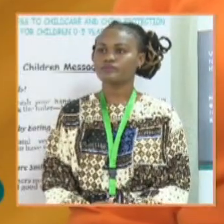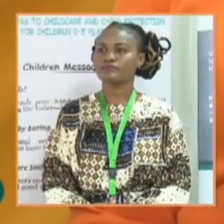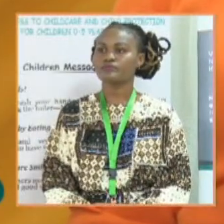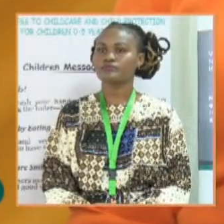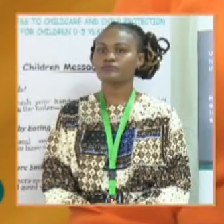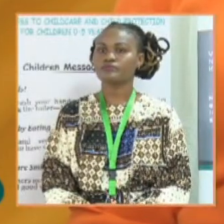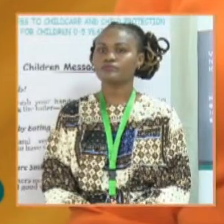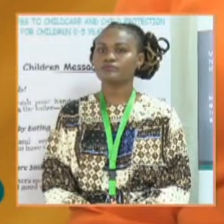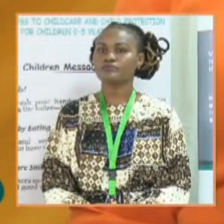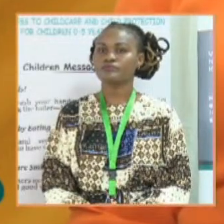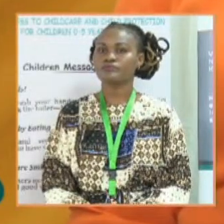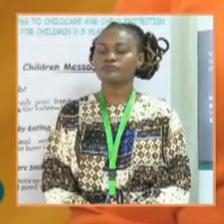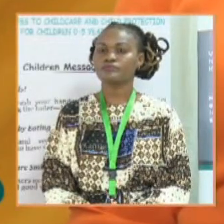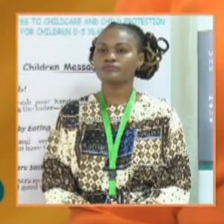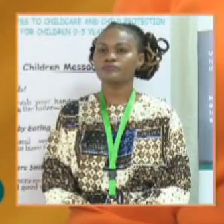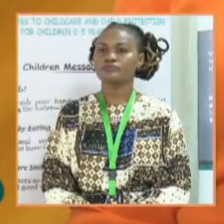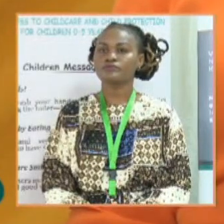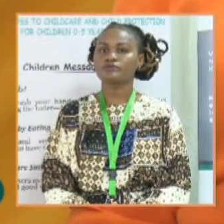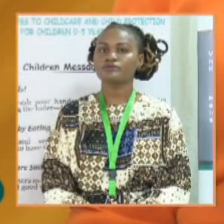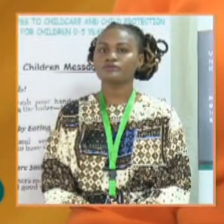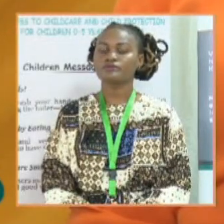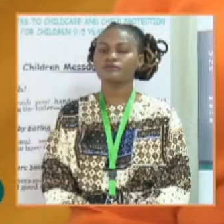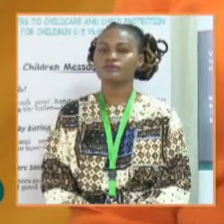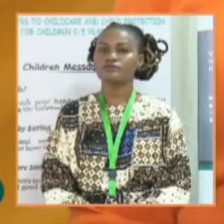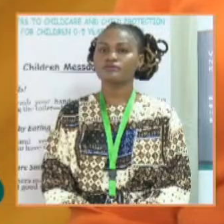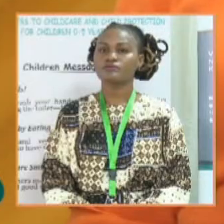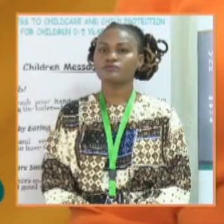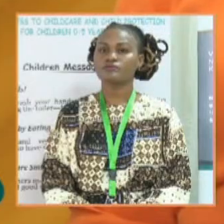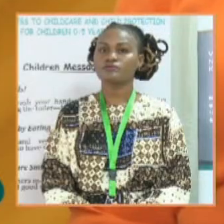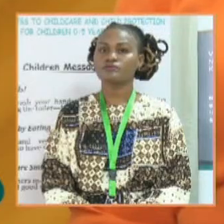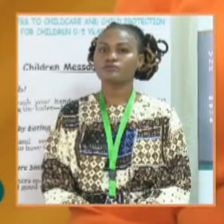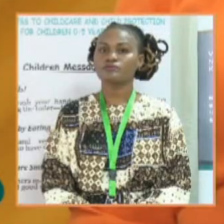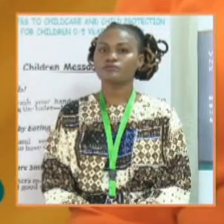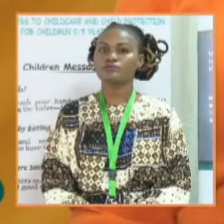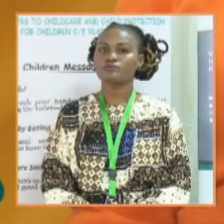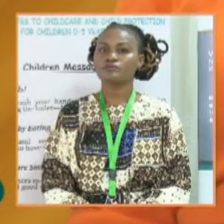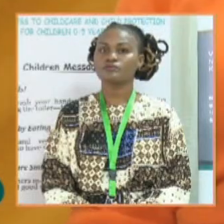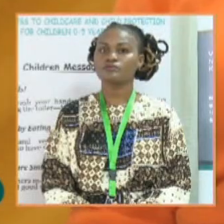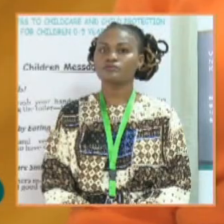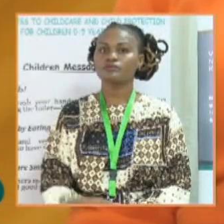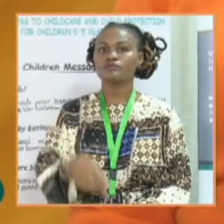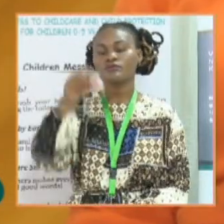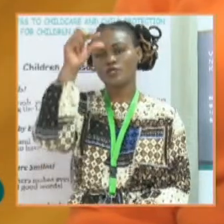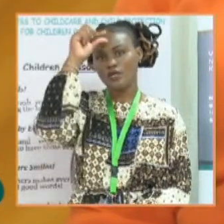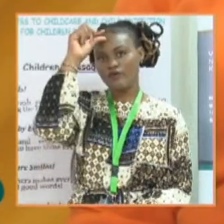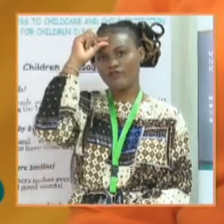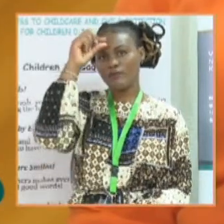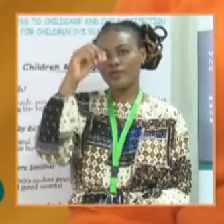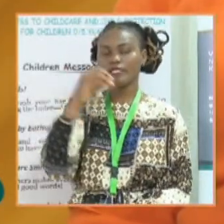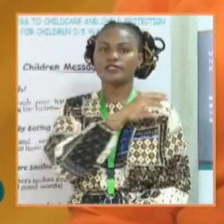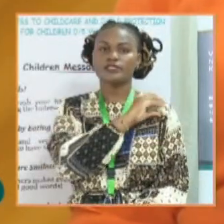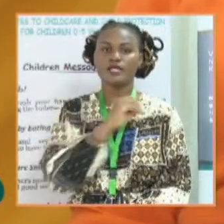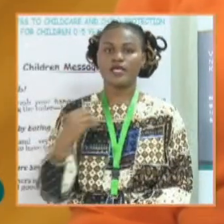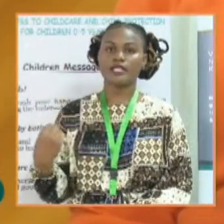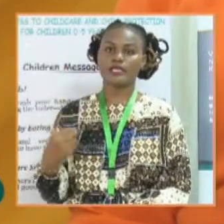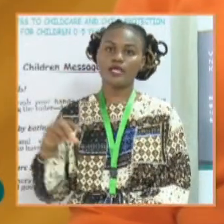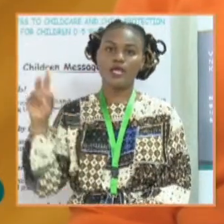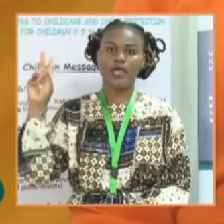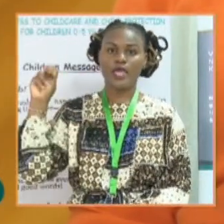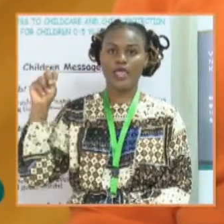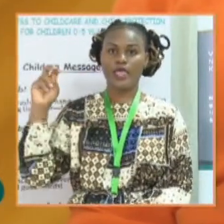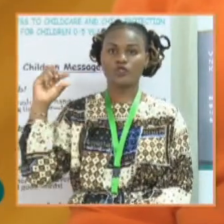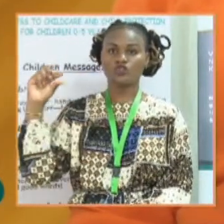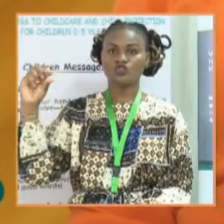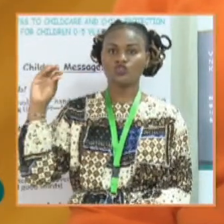is asking the role of government, NGOs, and private sector on child matters. Again, that takes us to